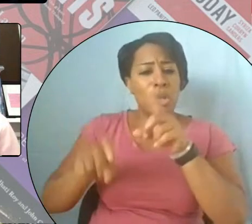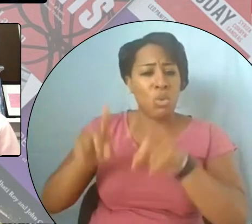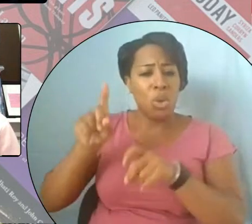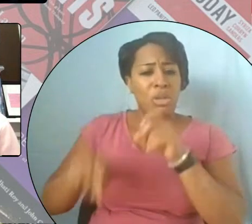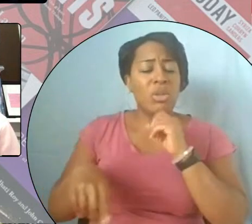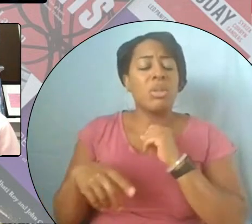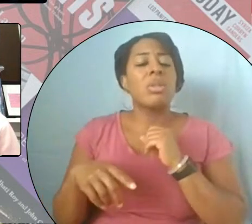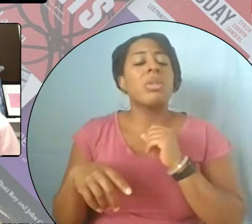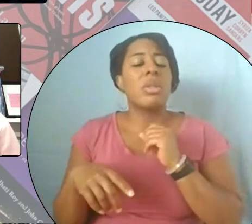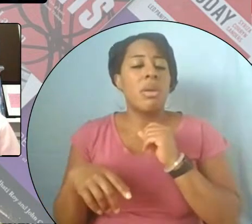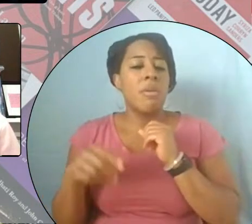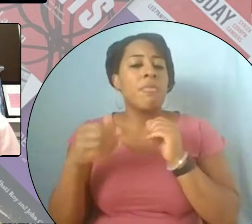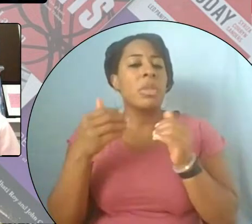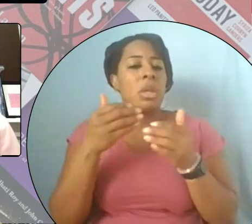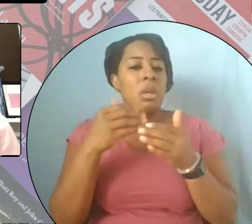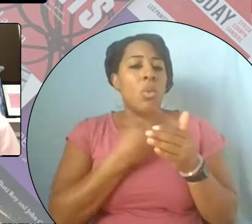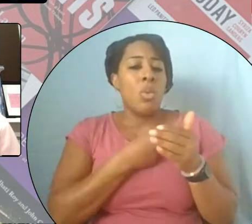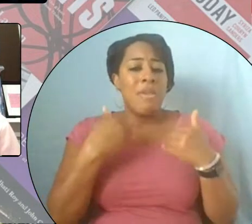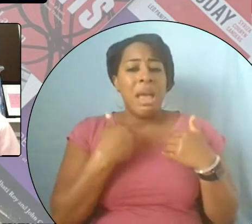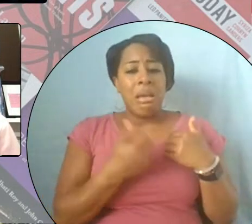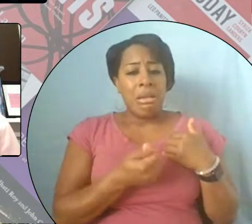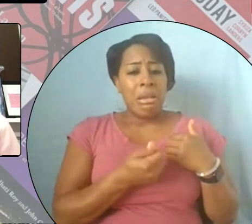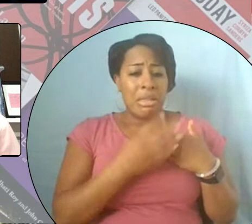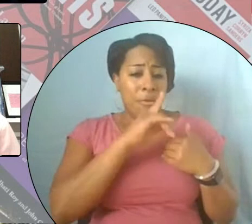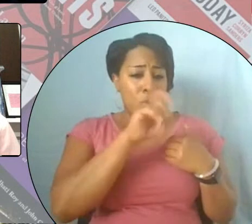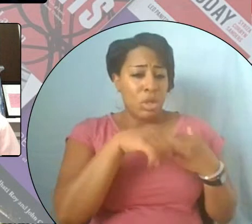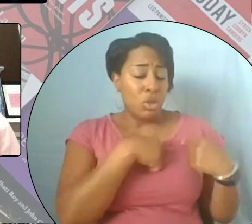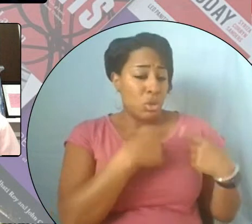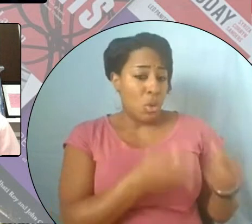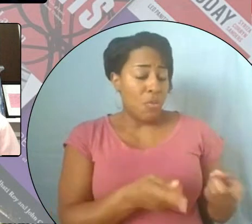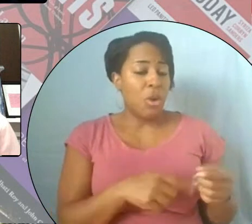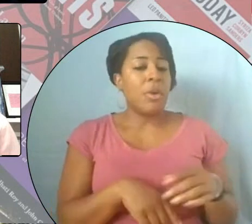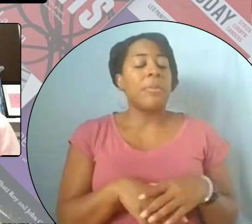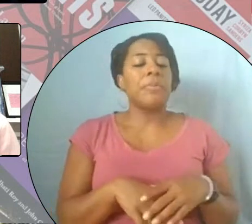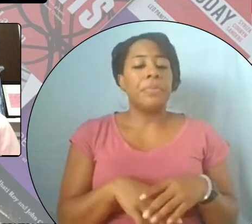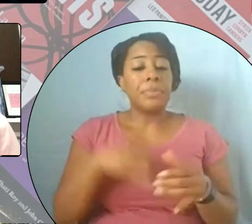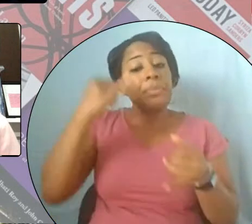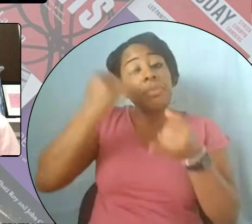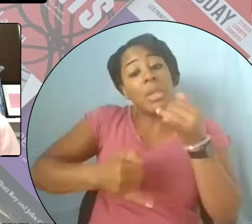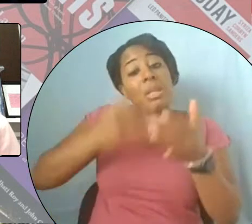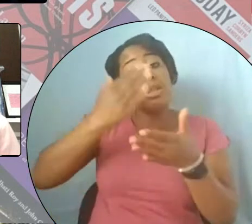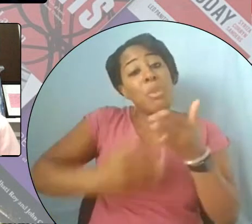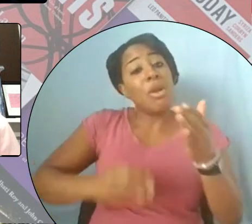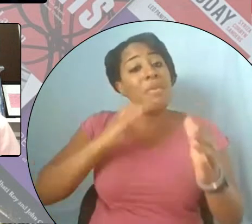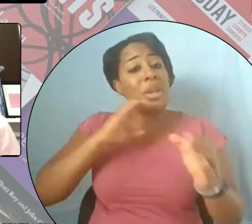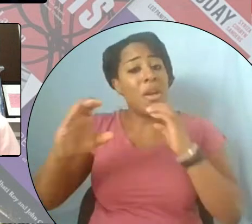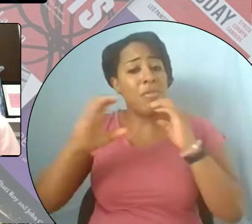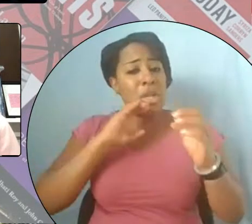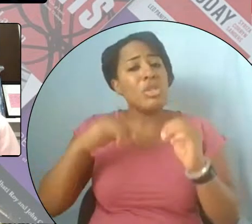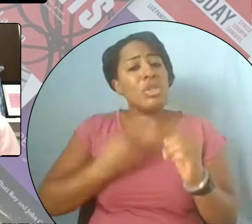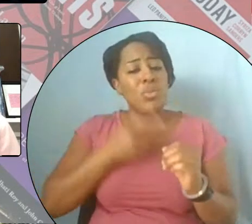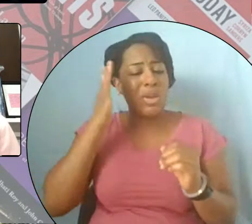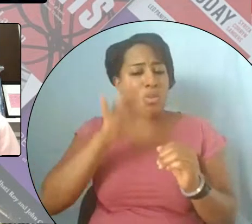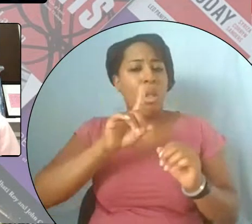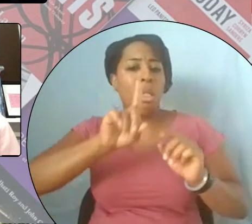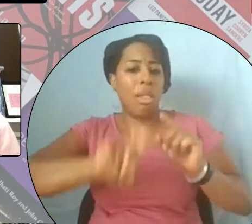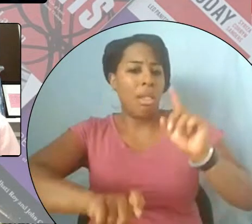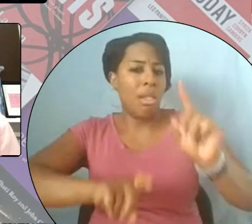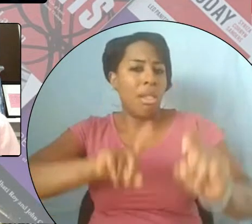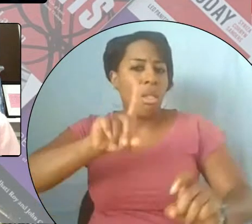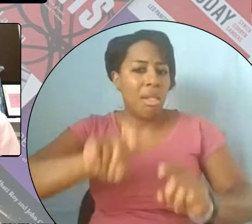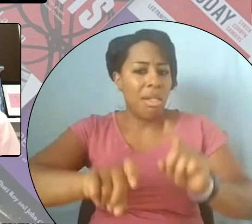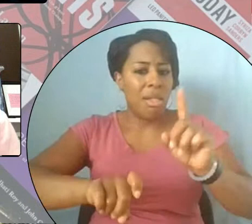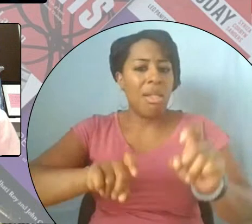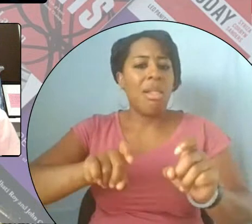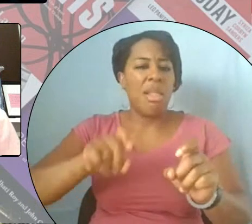so far, and in the last part of this conversation, we'll go ahead and grab from those questions and then